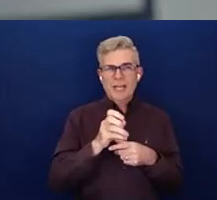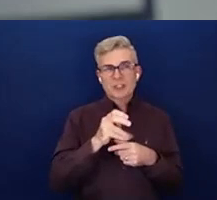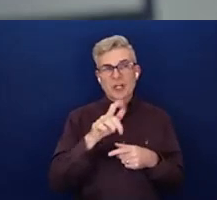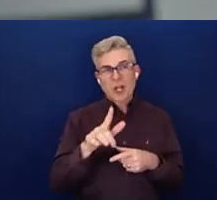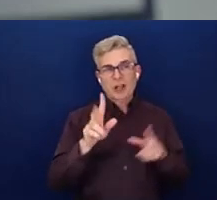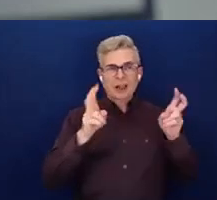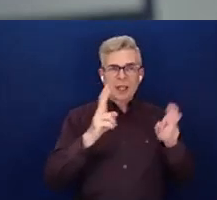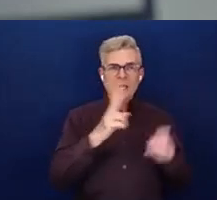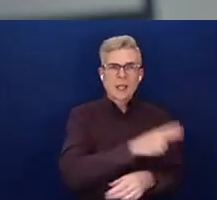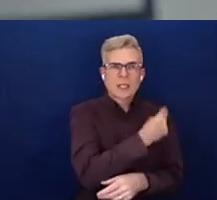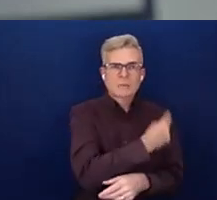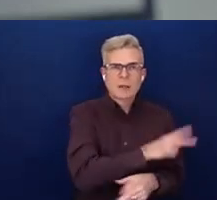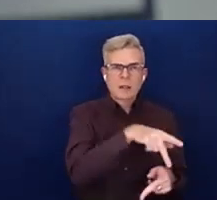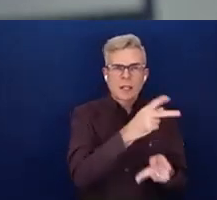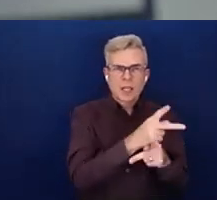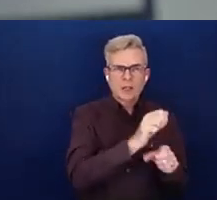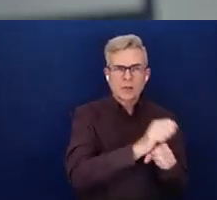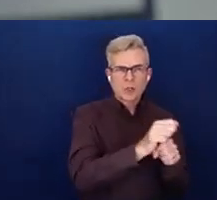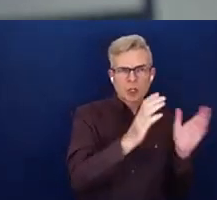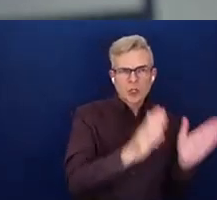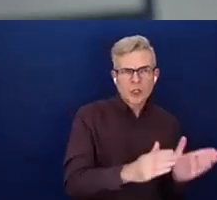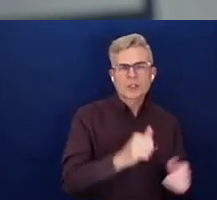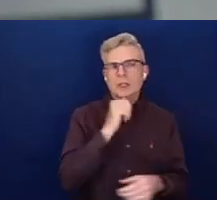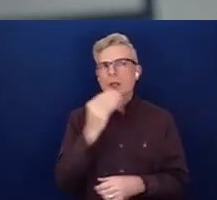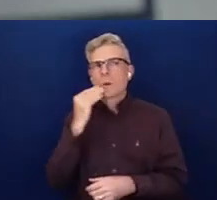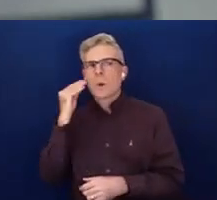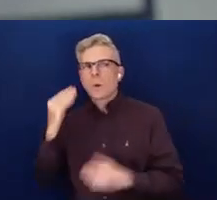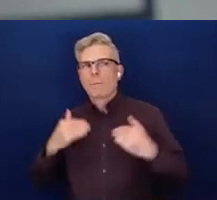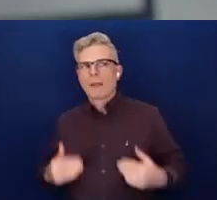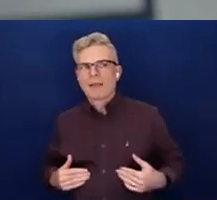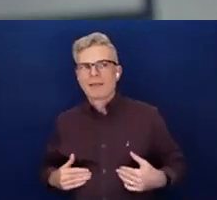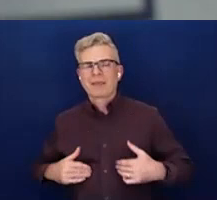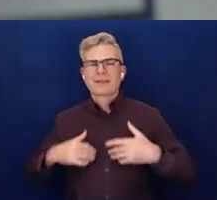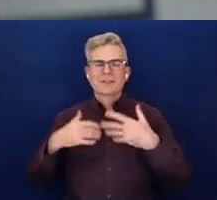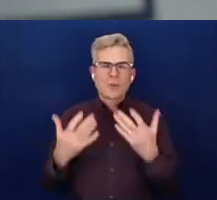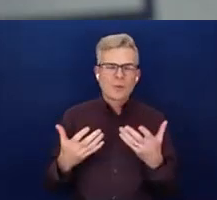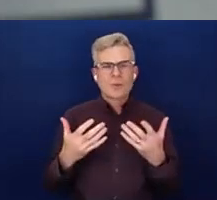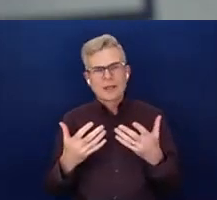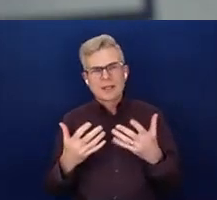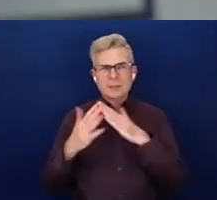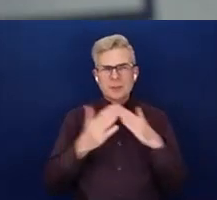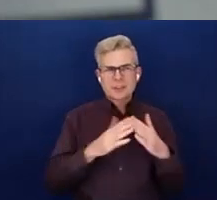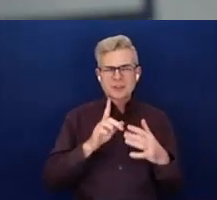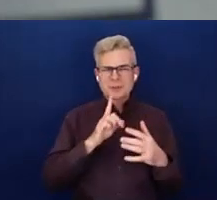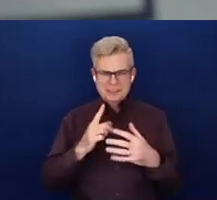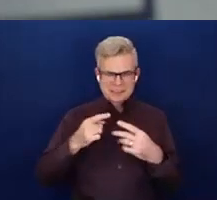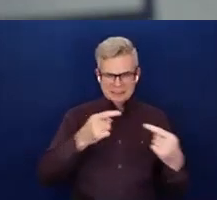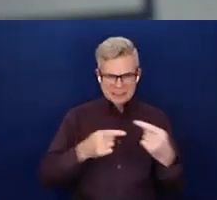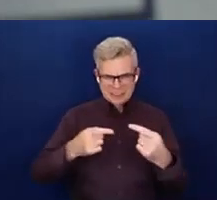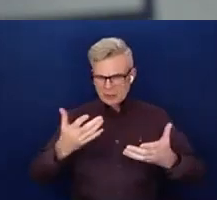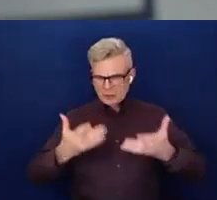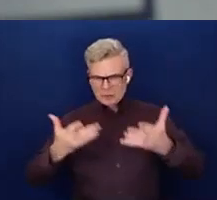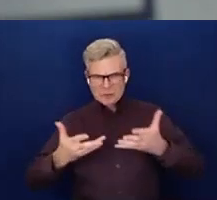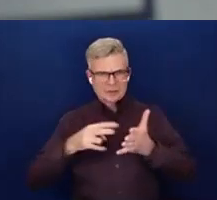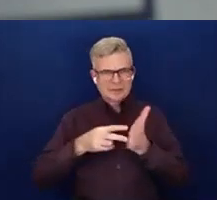home health. I think there's a lot of gray area that the community is struggling with. Does that Mhm. mean they should consider